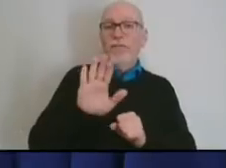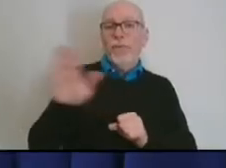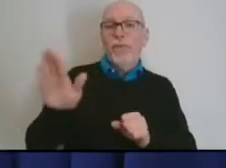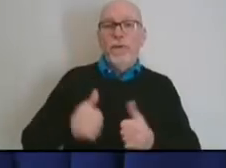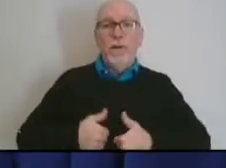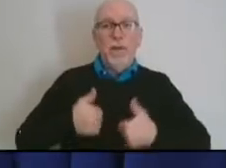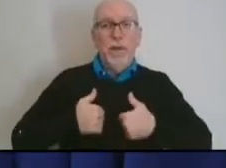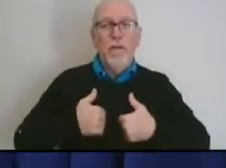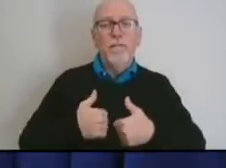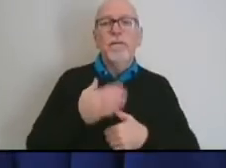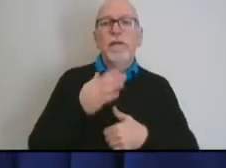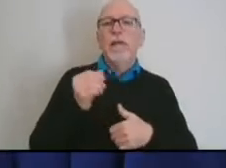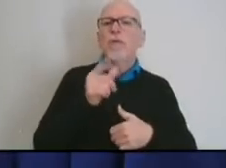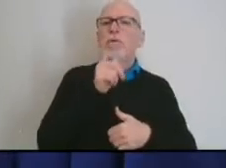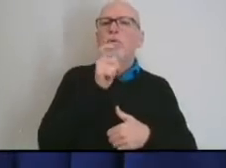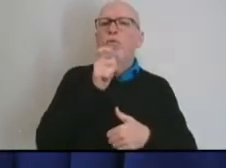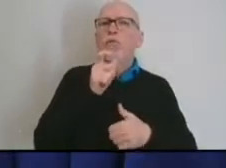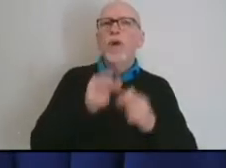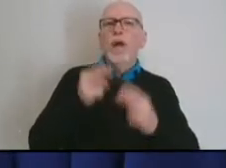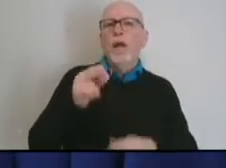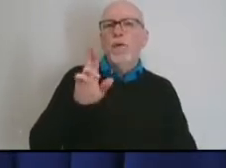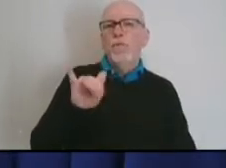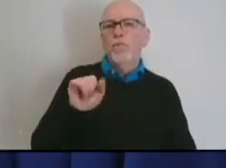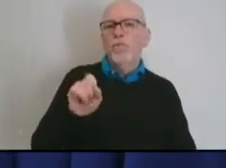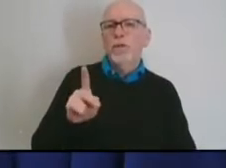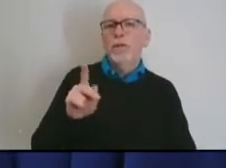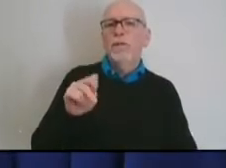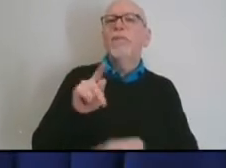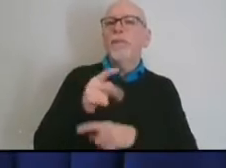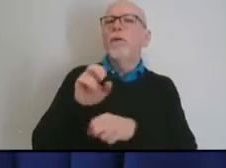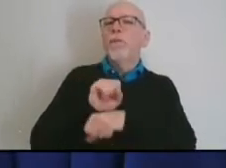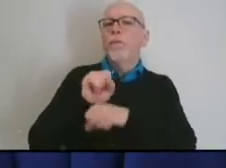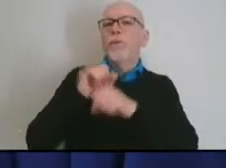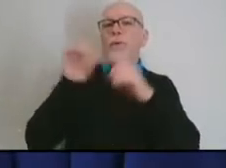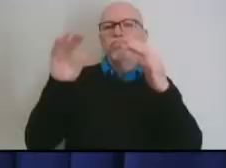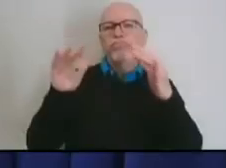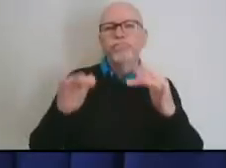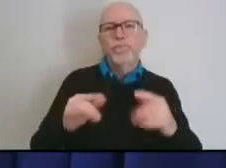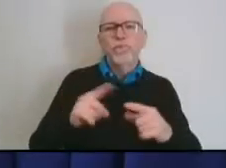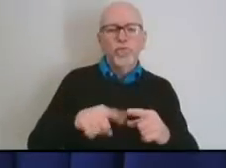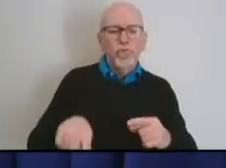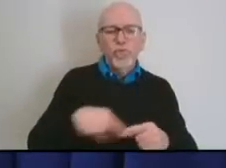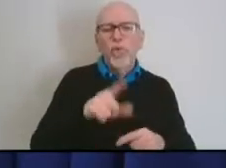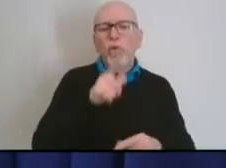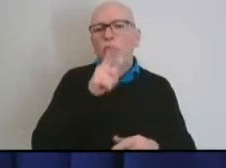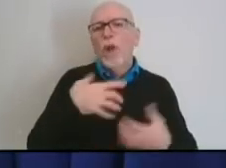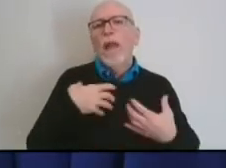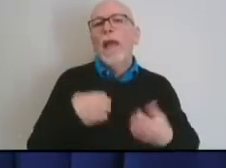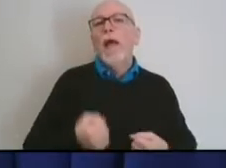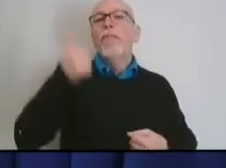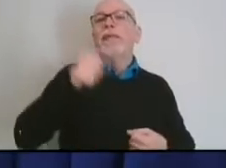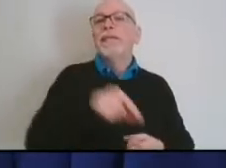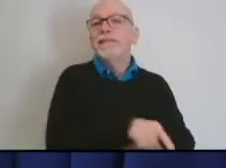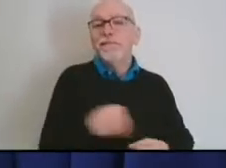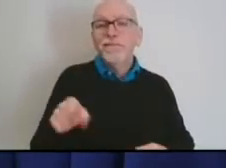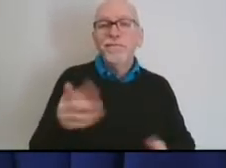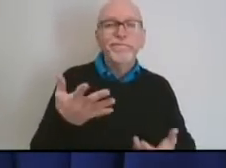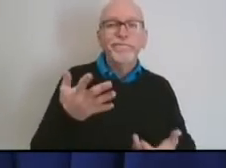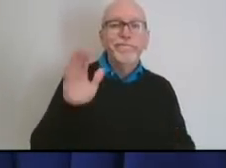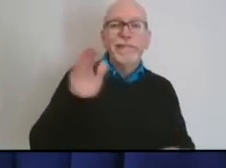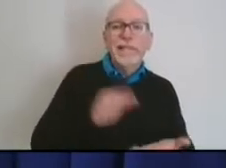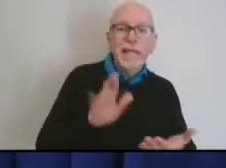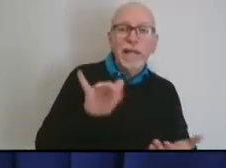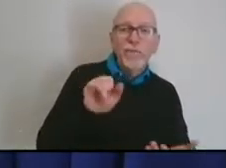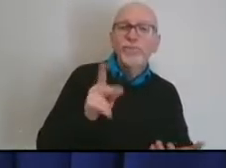and who is most at risk, and work our way down to, again, the most healthy,